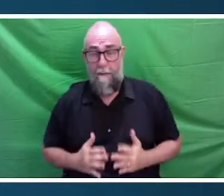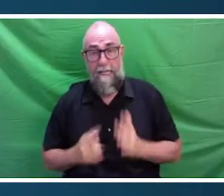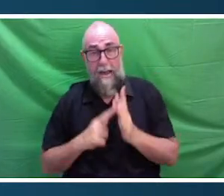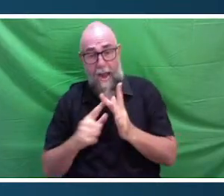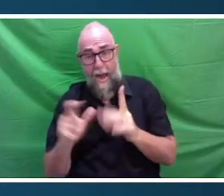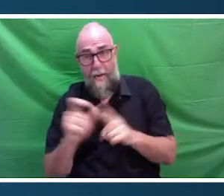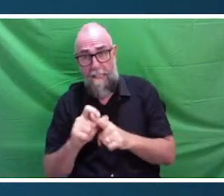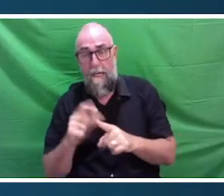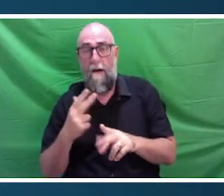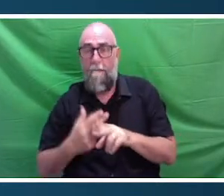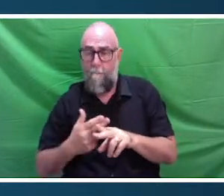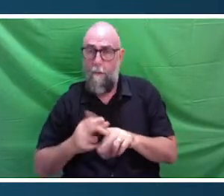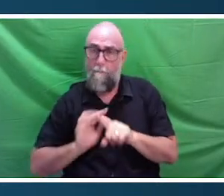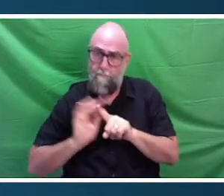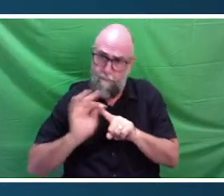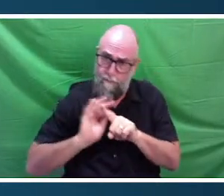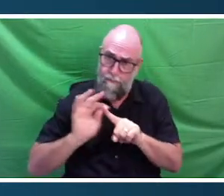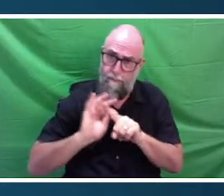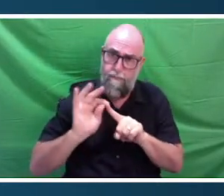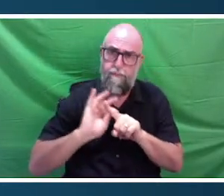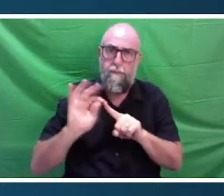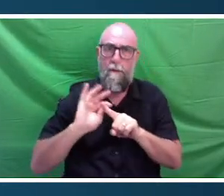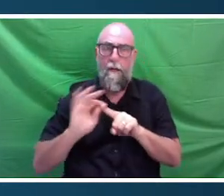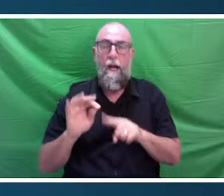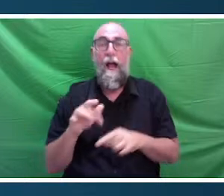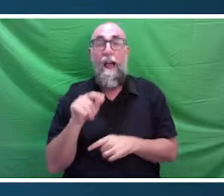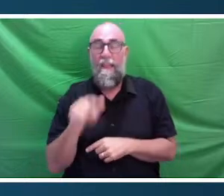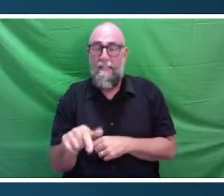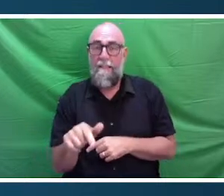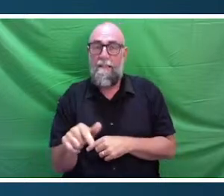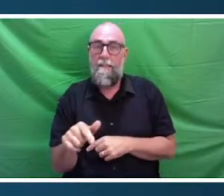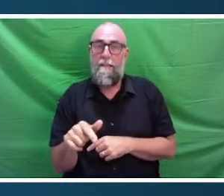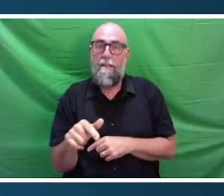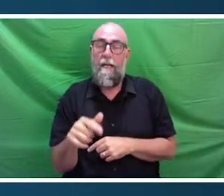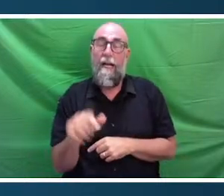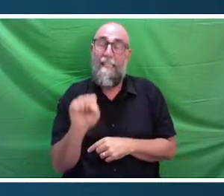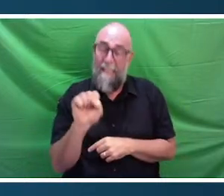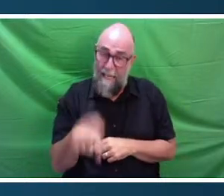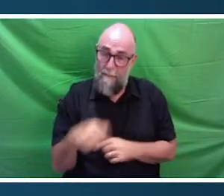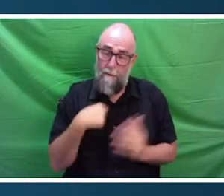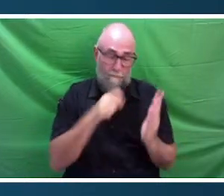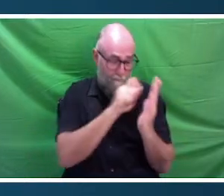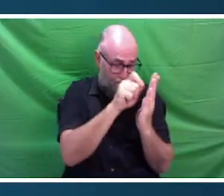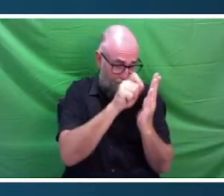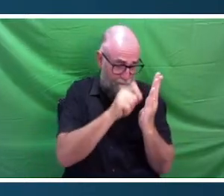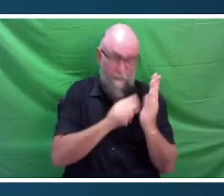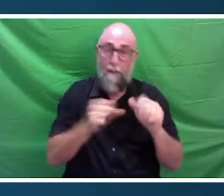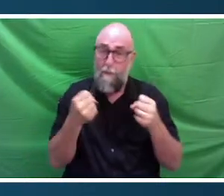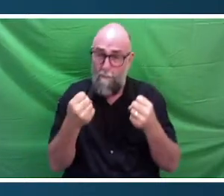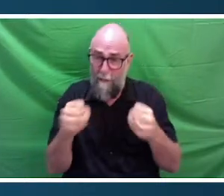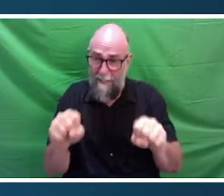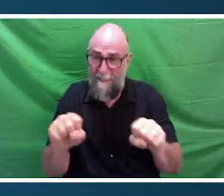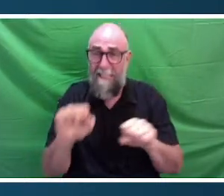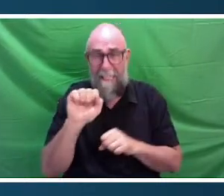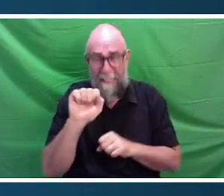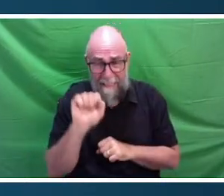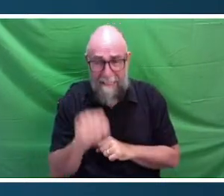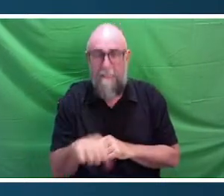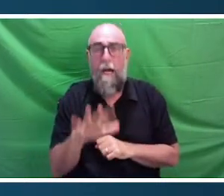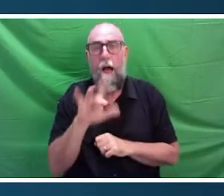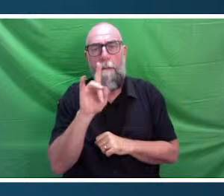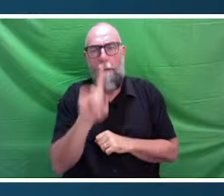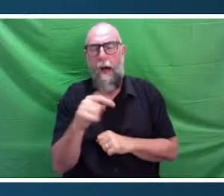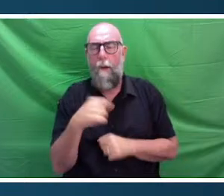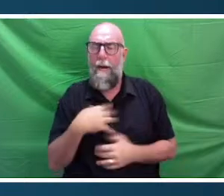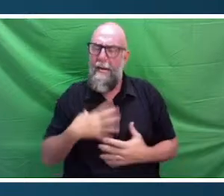is more than a mere strategy. It is a profound commitment to upholding the dignity of